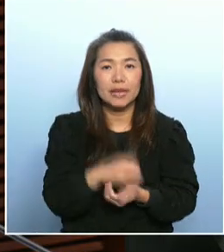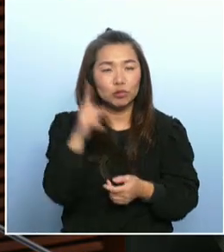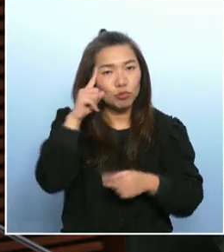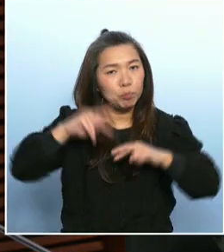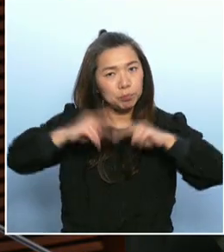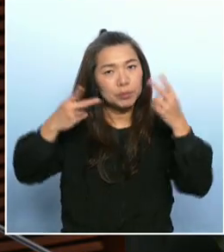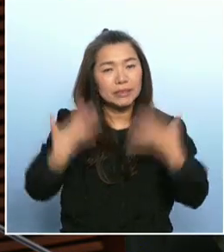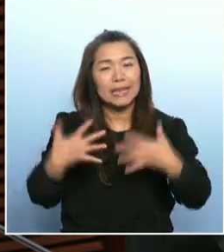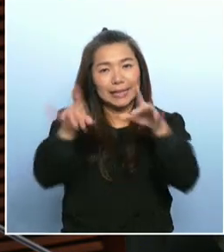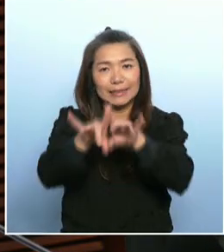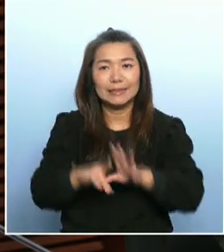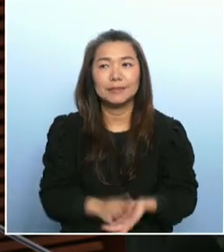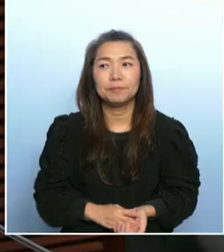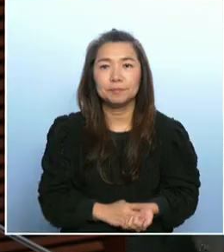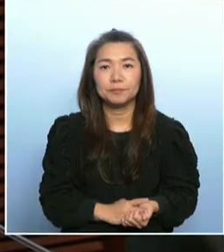gerontechnological